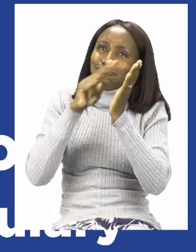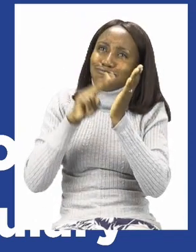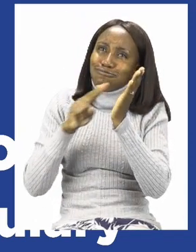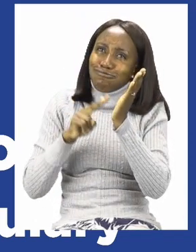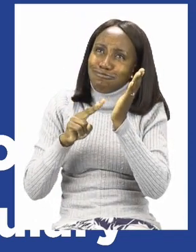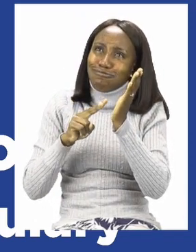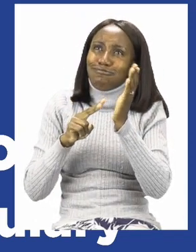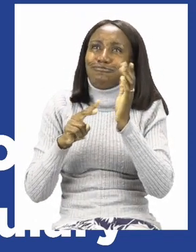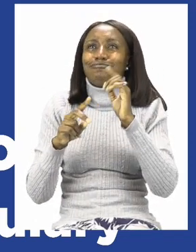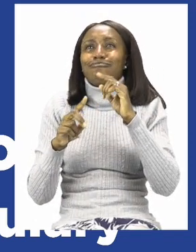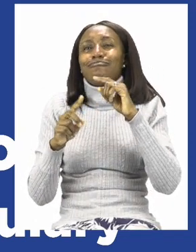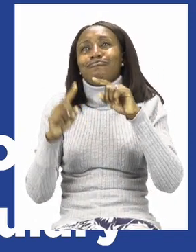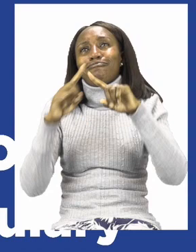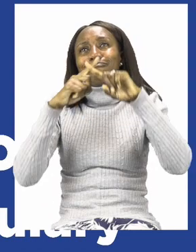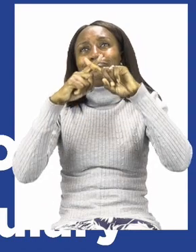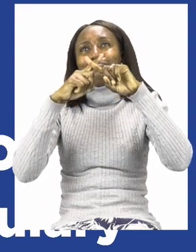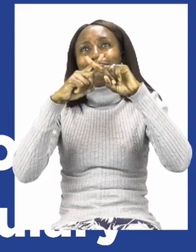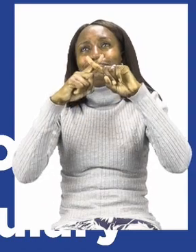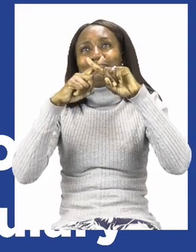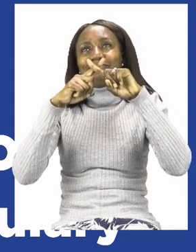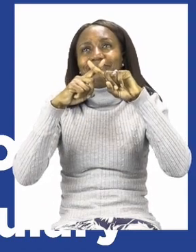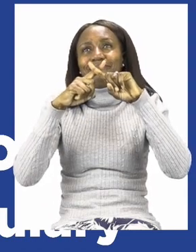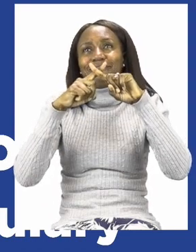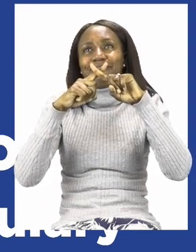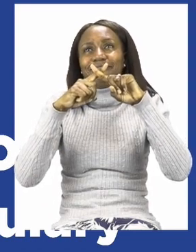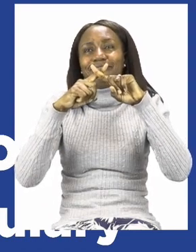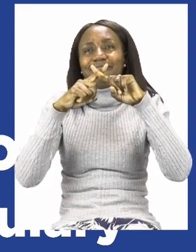words, reading, and